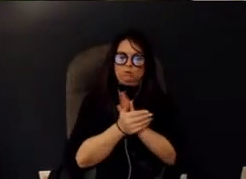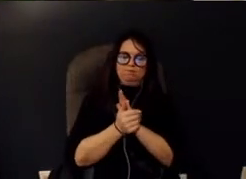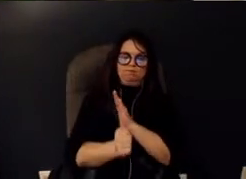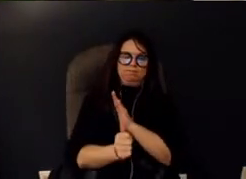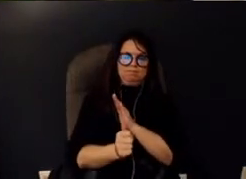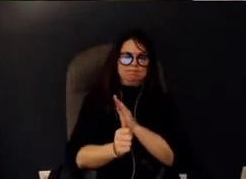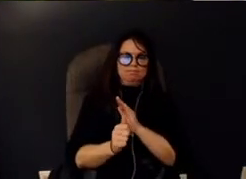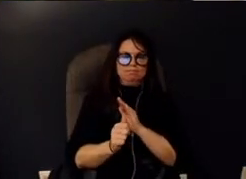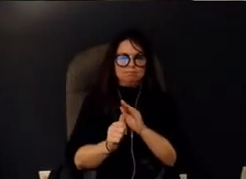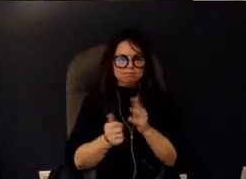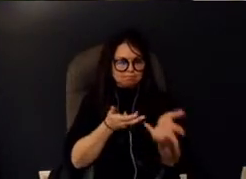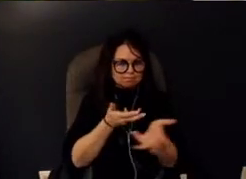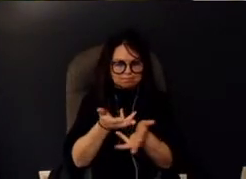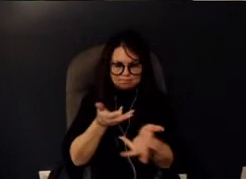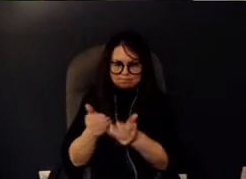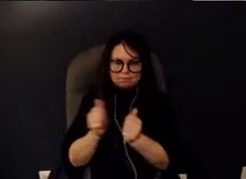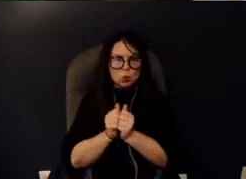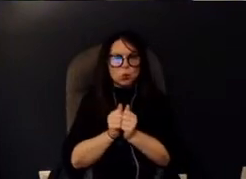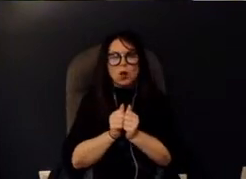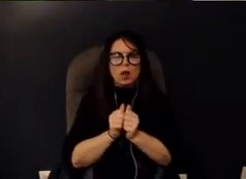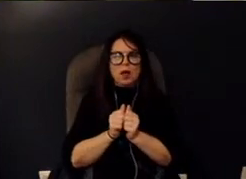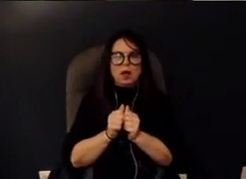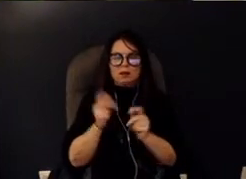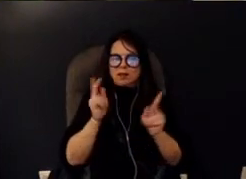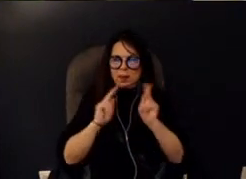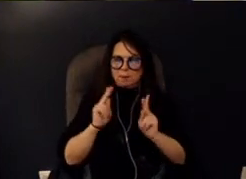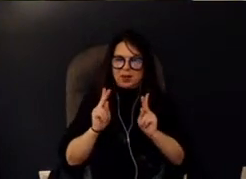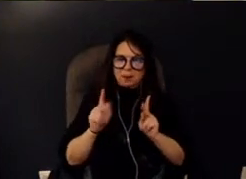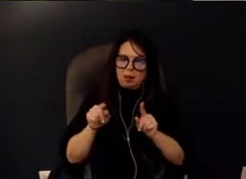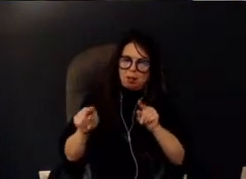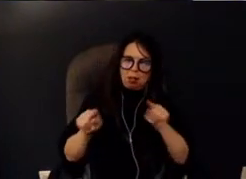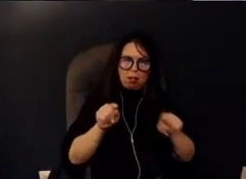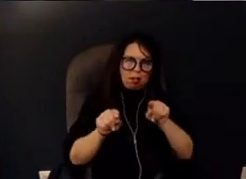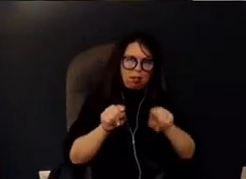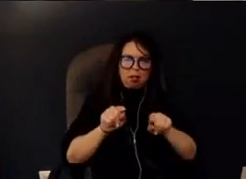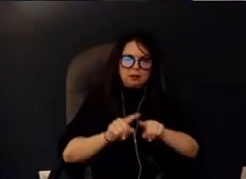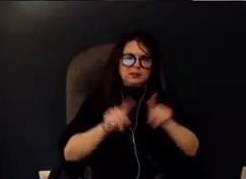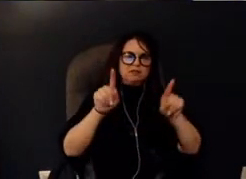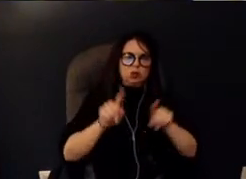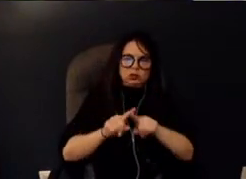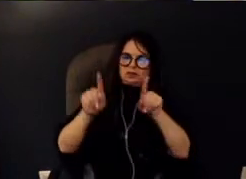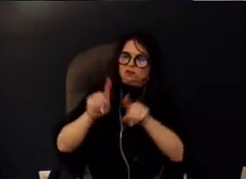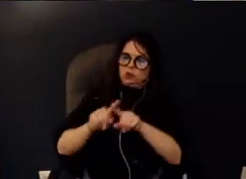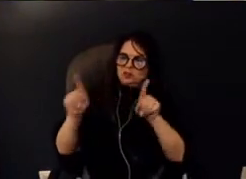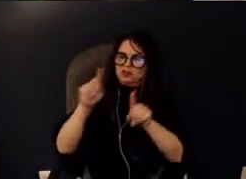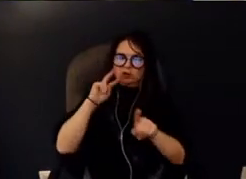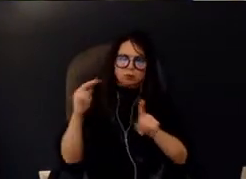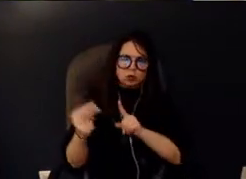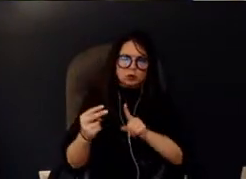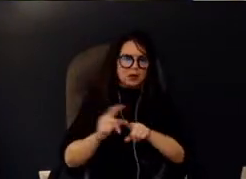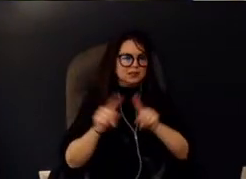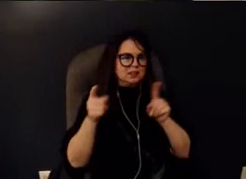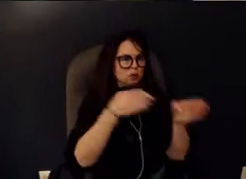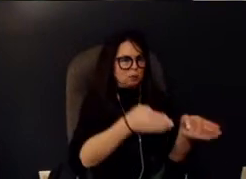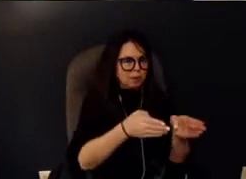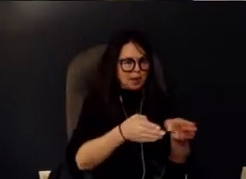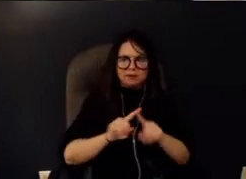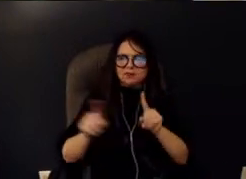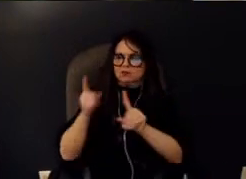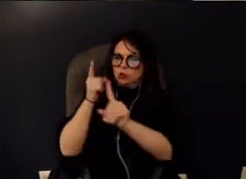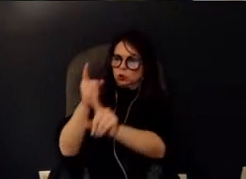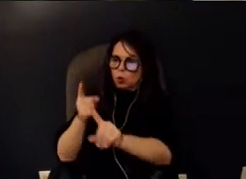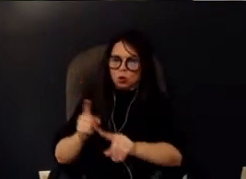with different perspectives and different pathways and goals and visions, to be able